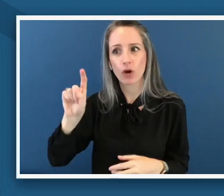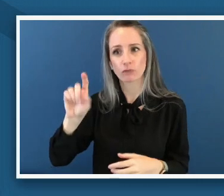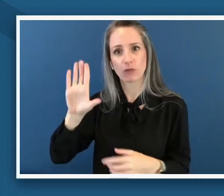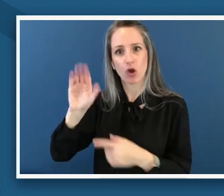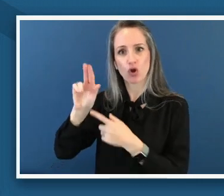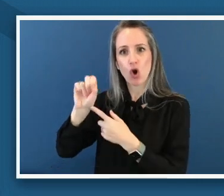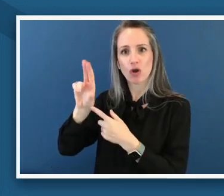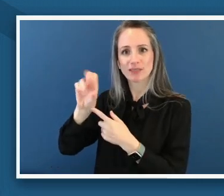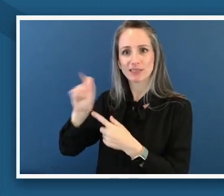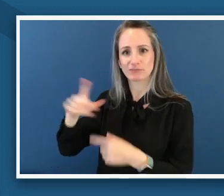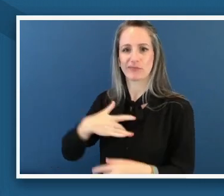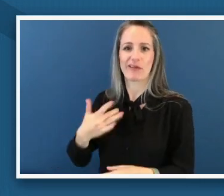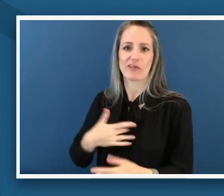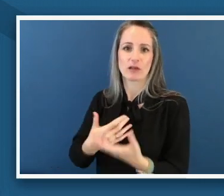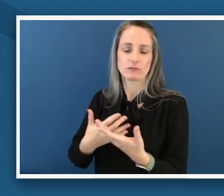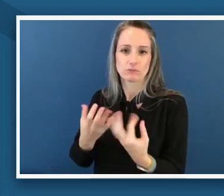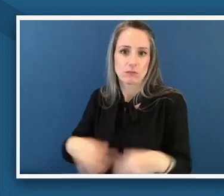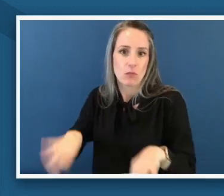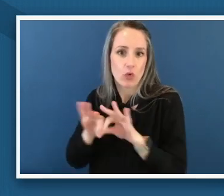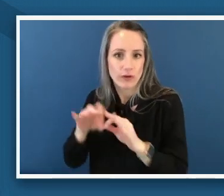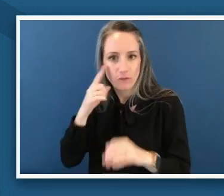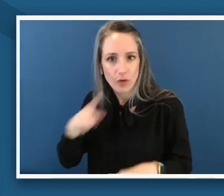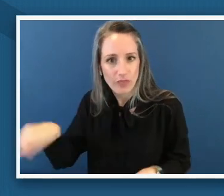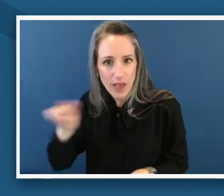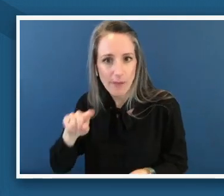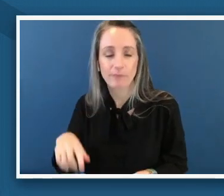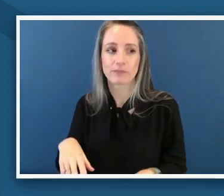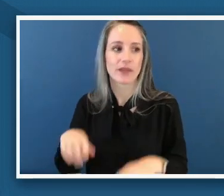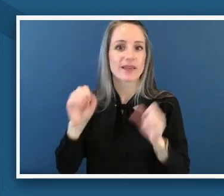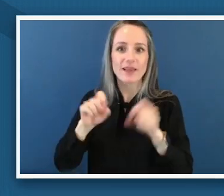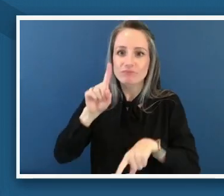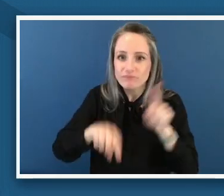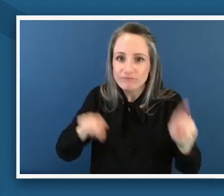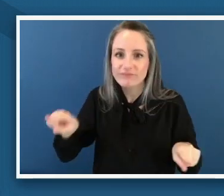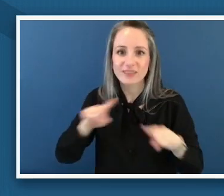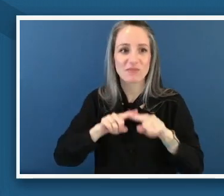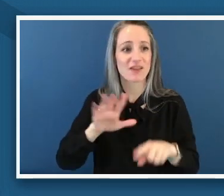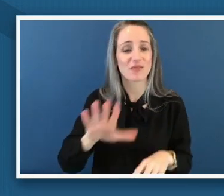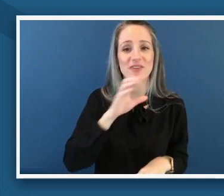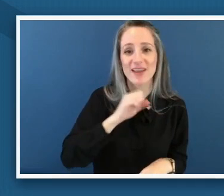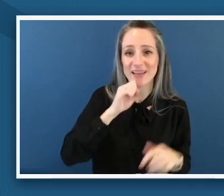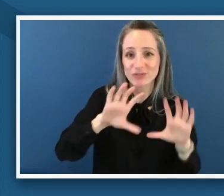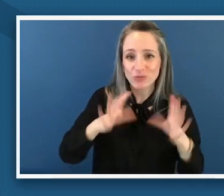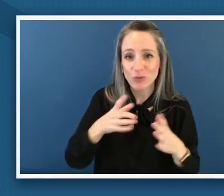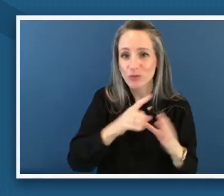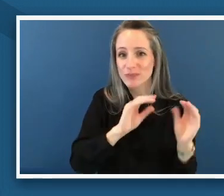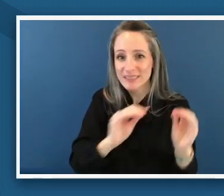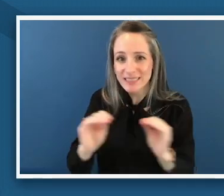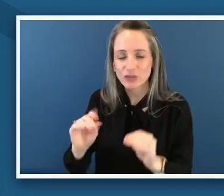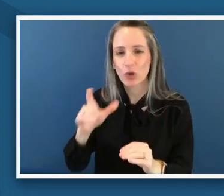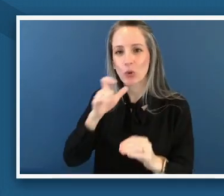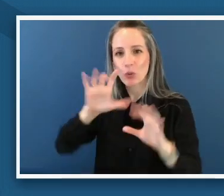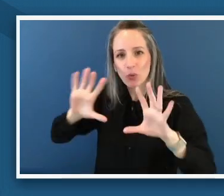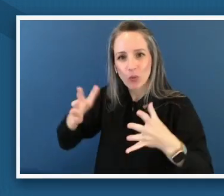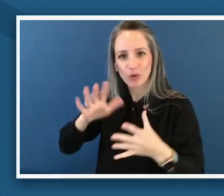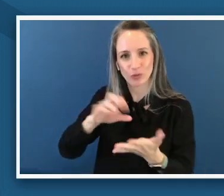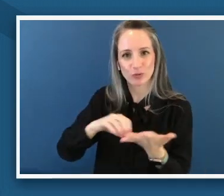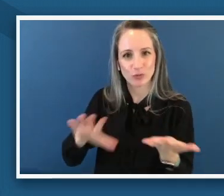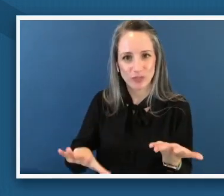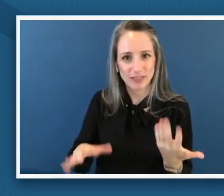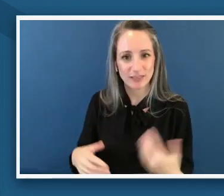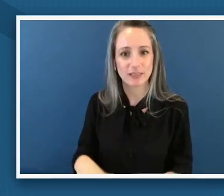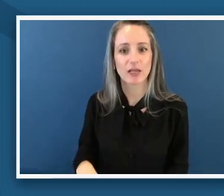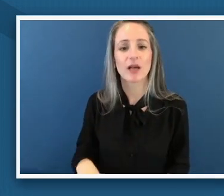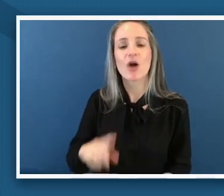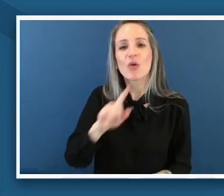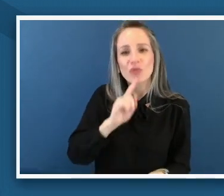you're at and the age group you teach. And when we talk about turning the learning over to our students, the kids are already the ones doing the learning.